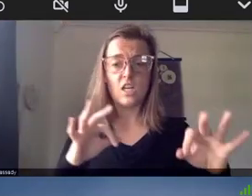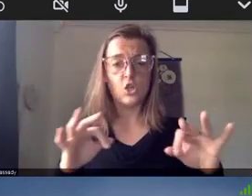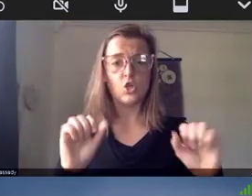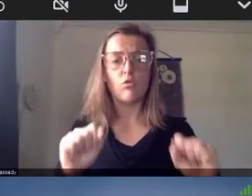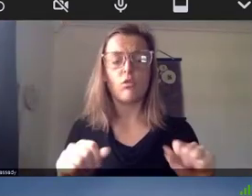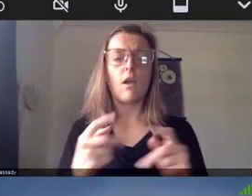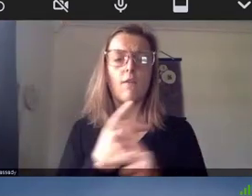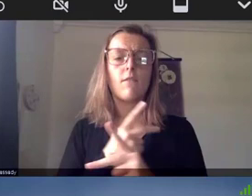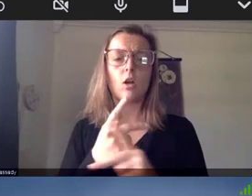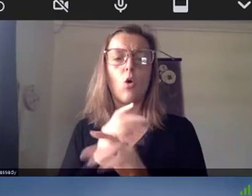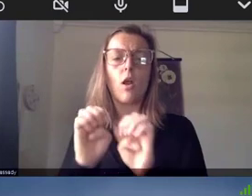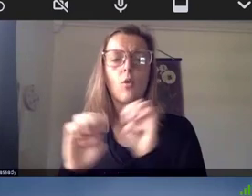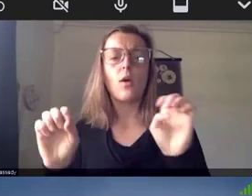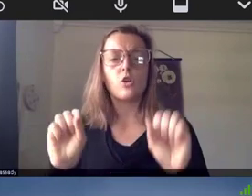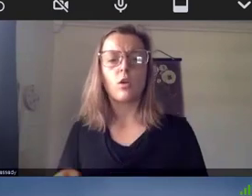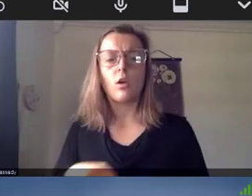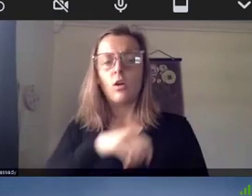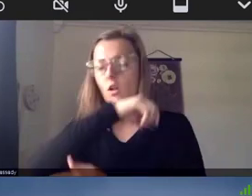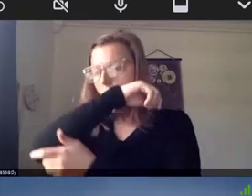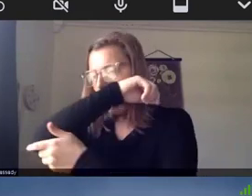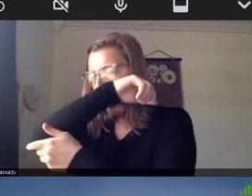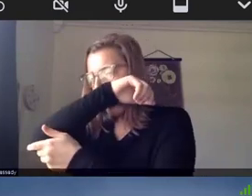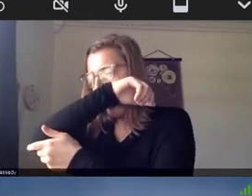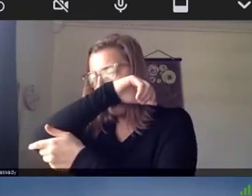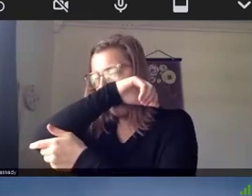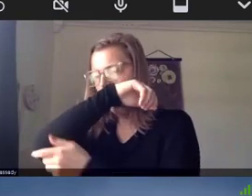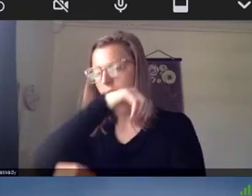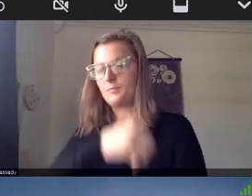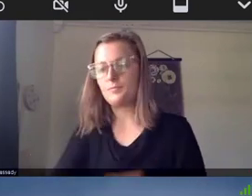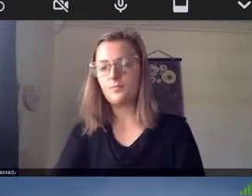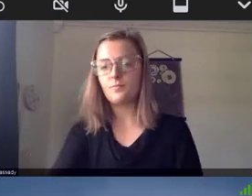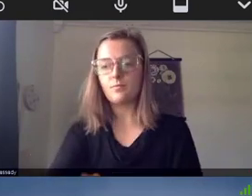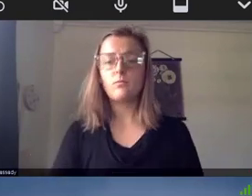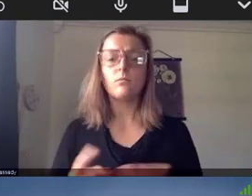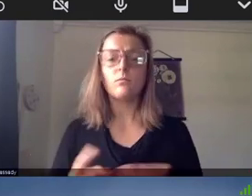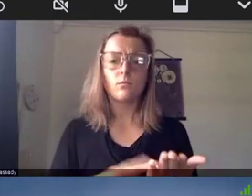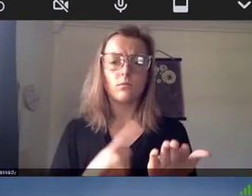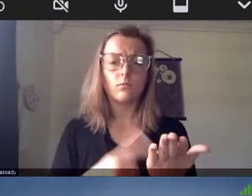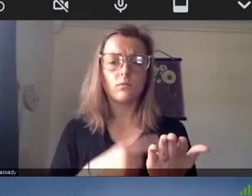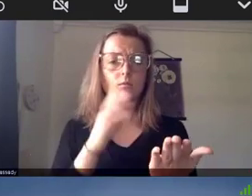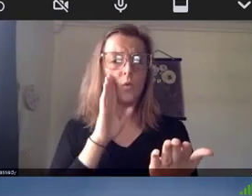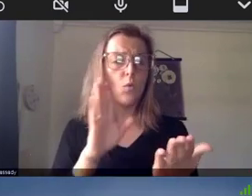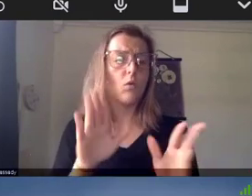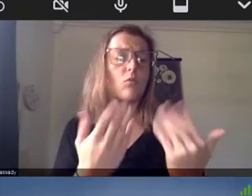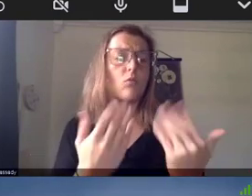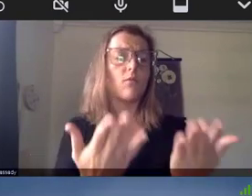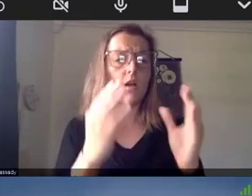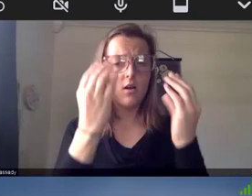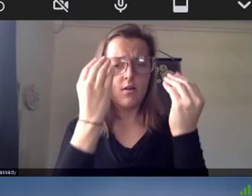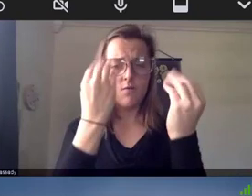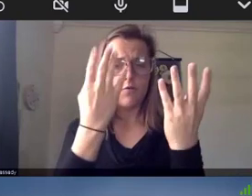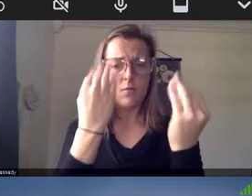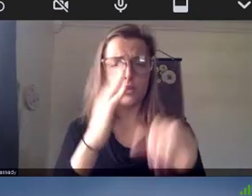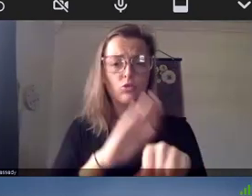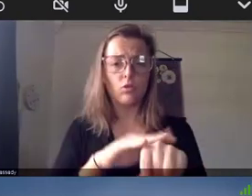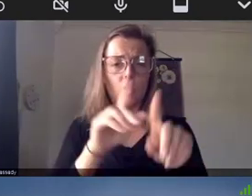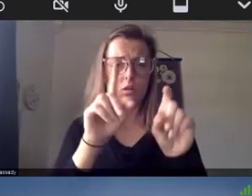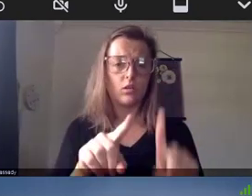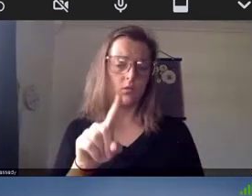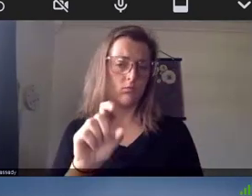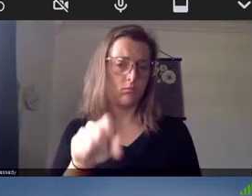sometimes be given supplemental information on the exam, but usually that will be in the form of other tables,